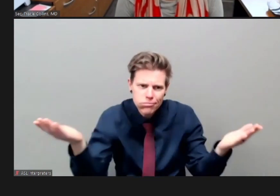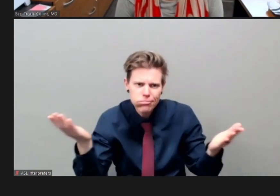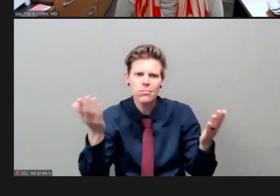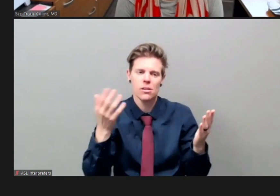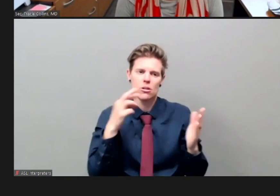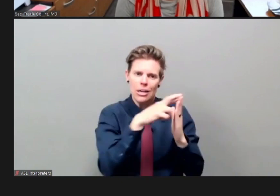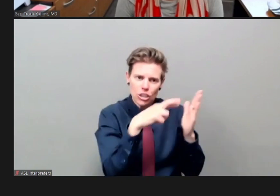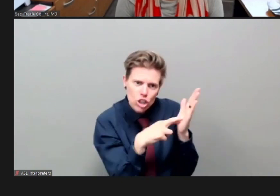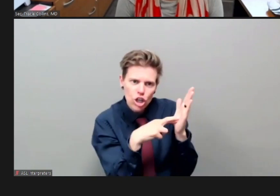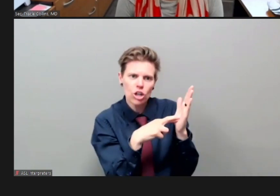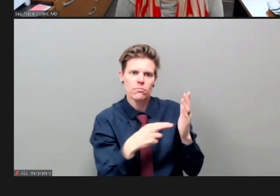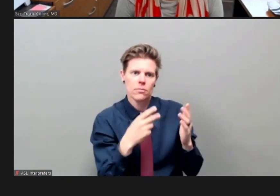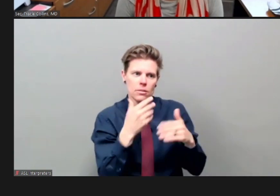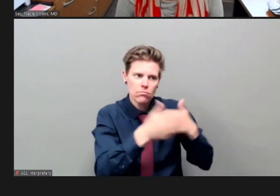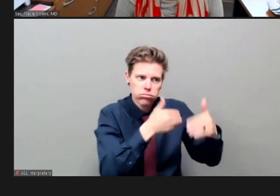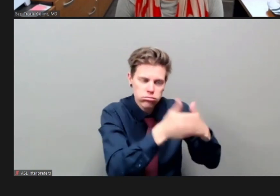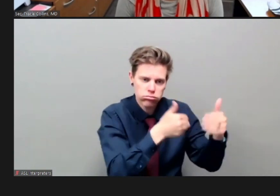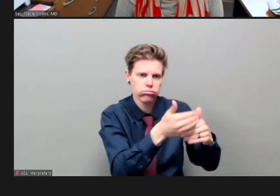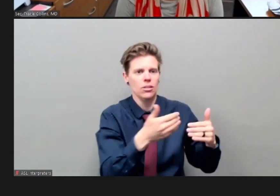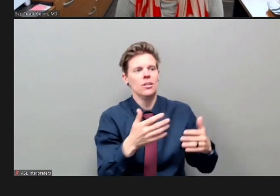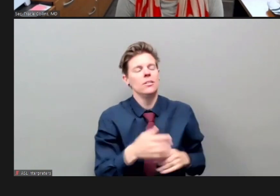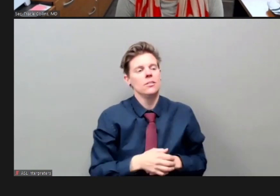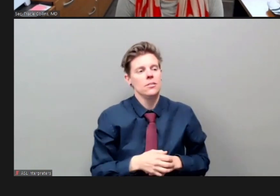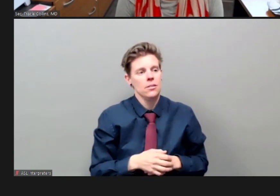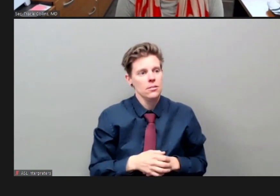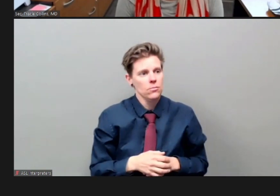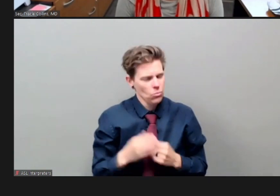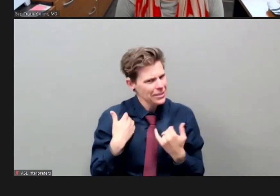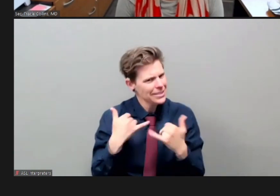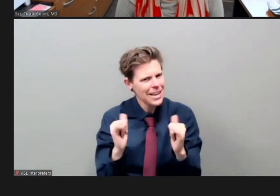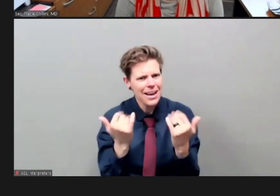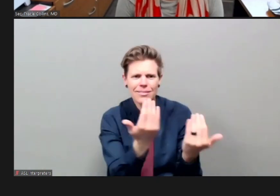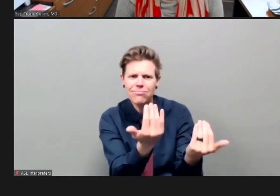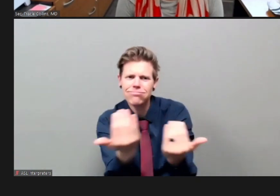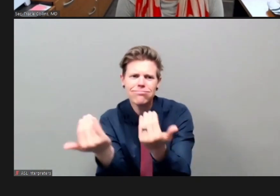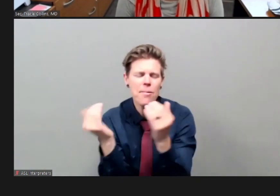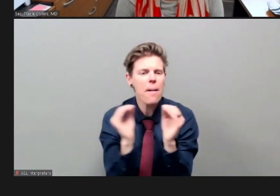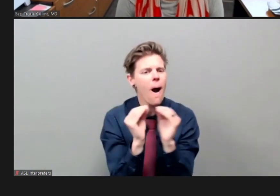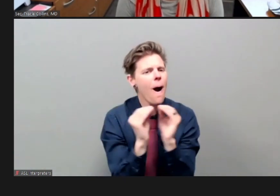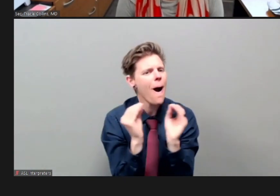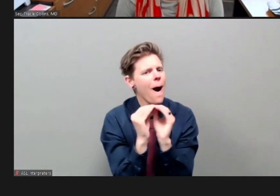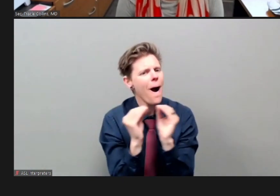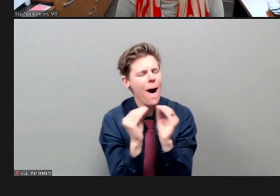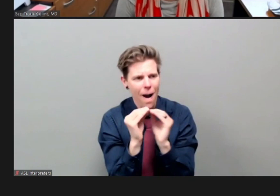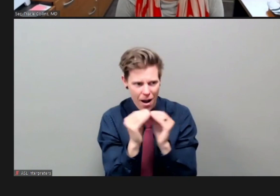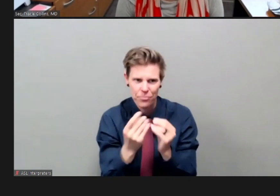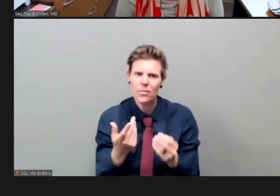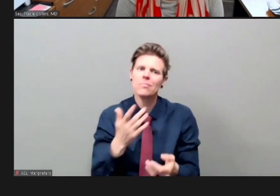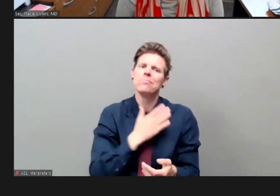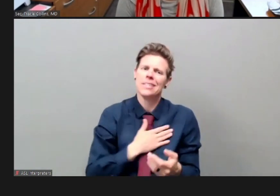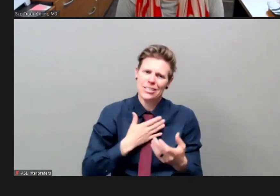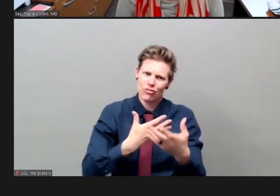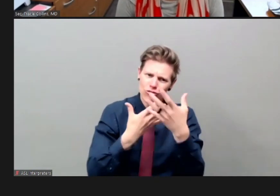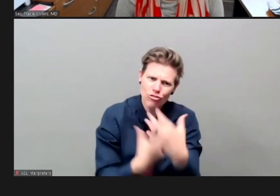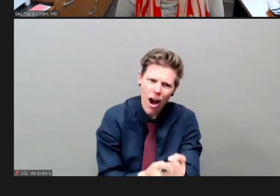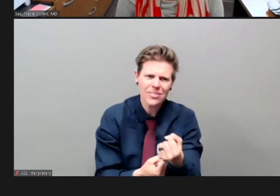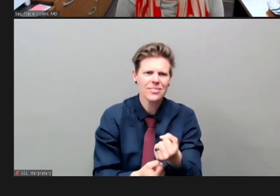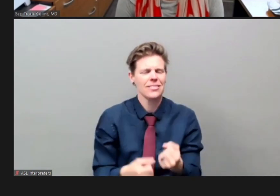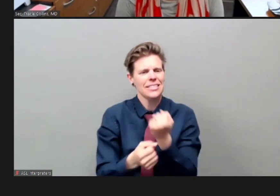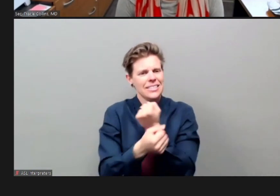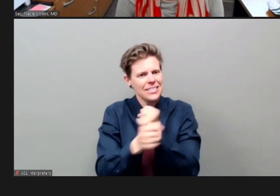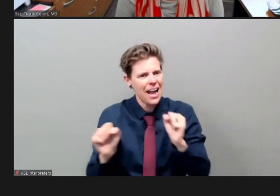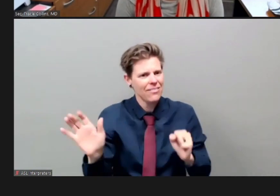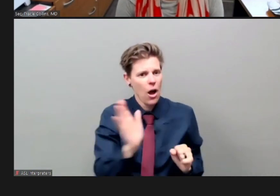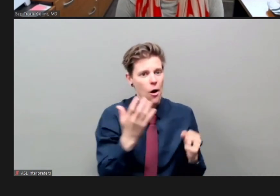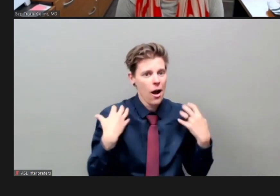address that. Keep doing that. It creates credibility and confidence in this state. We are doing it right.